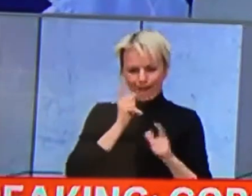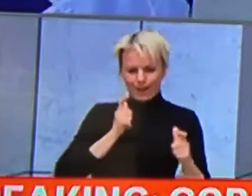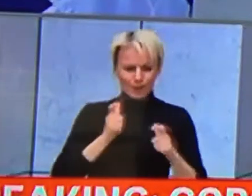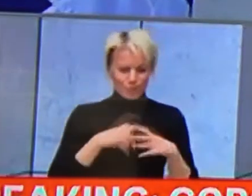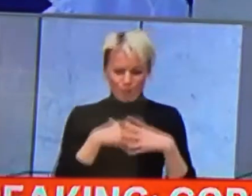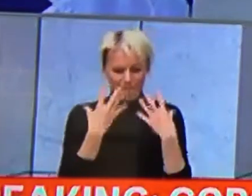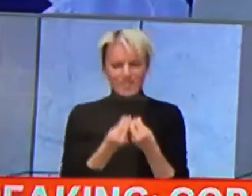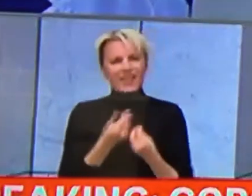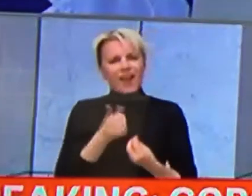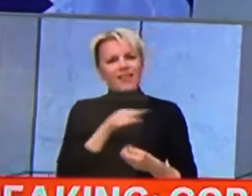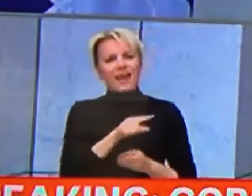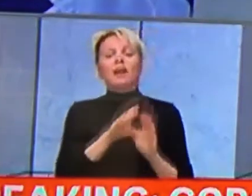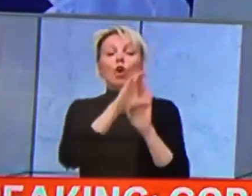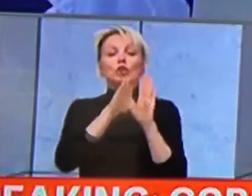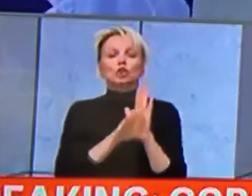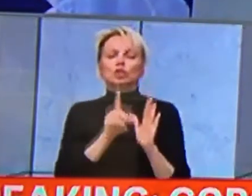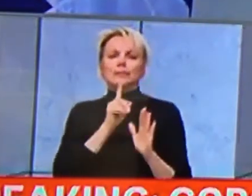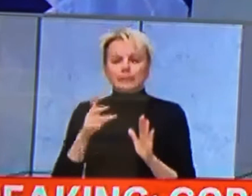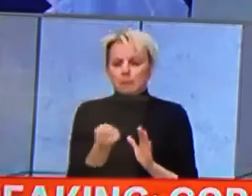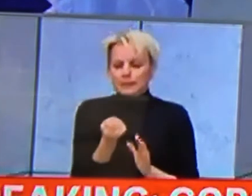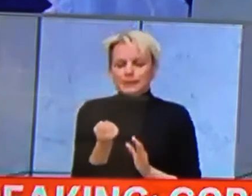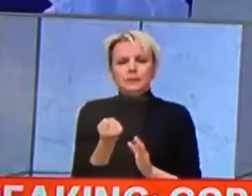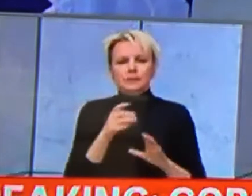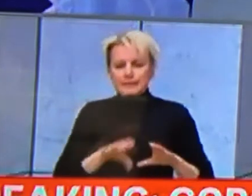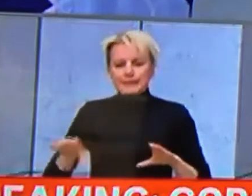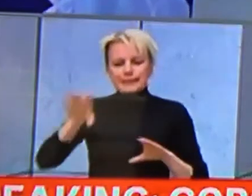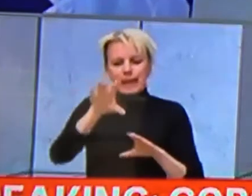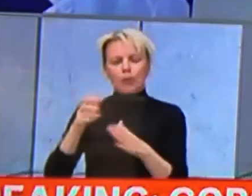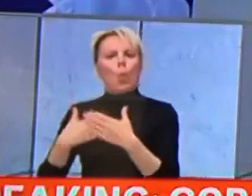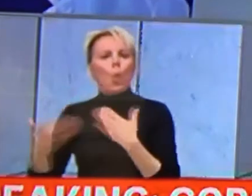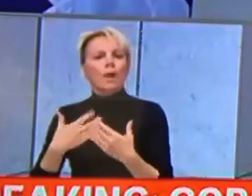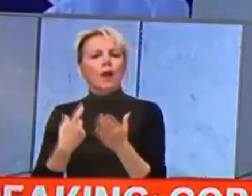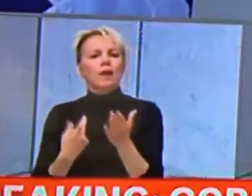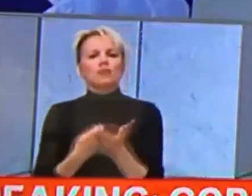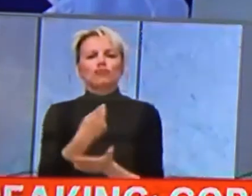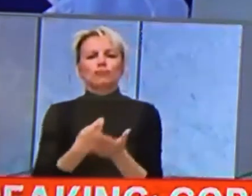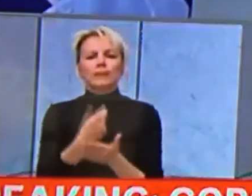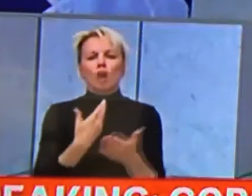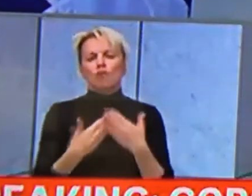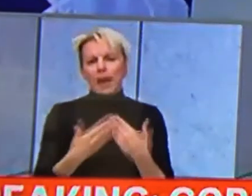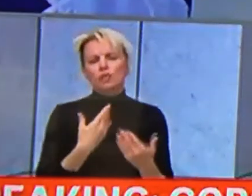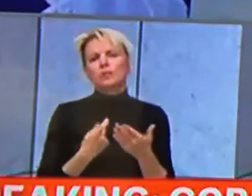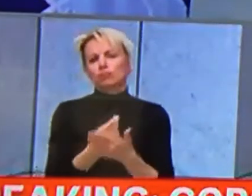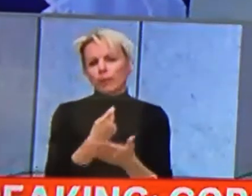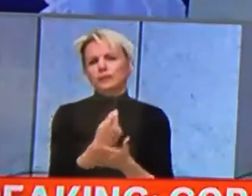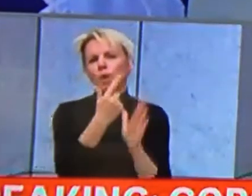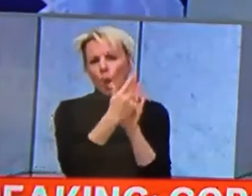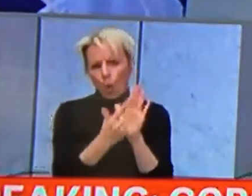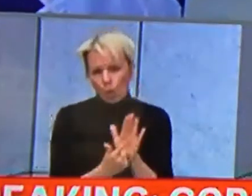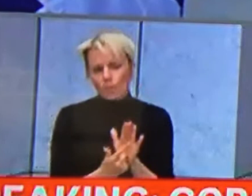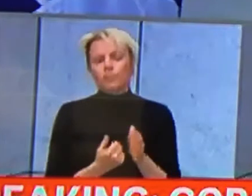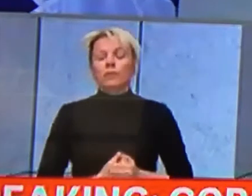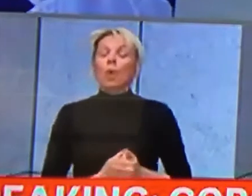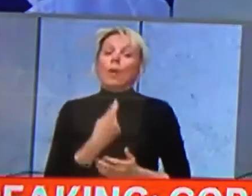states under the Constitution. But there is a lot of work being done together to try and get a consistent approach when it comes to residential